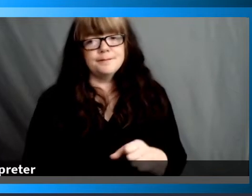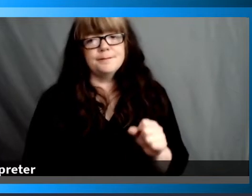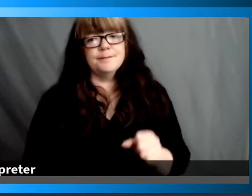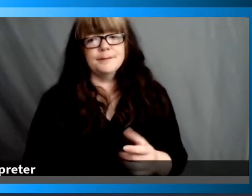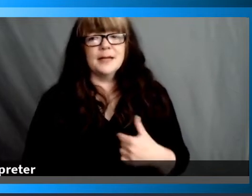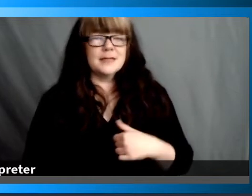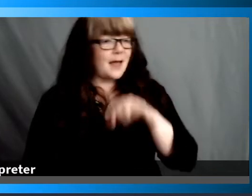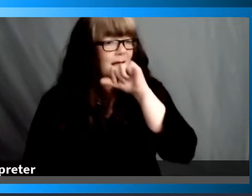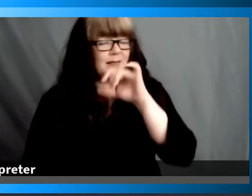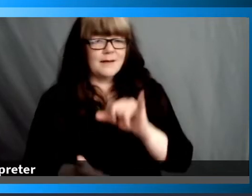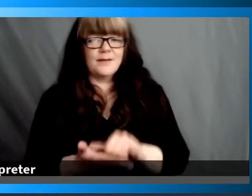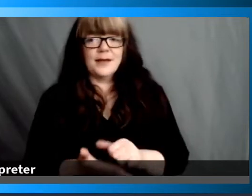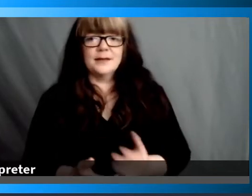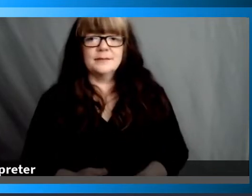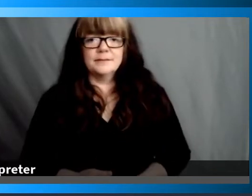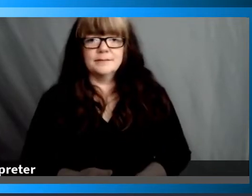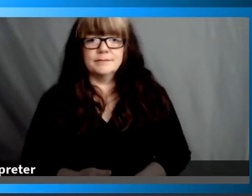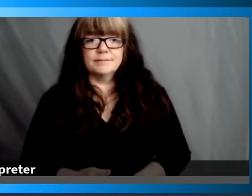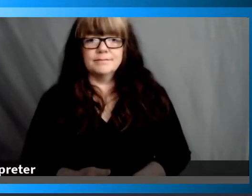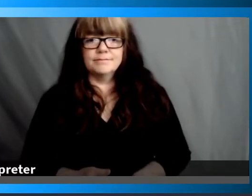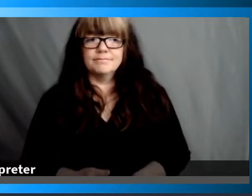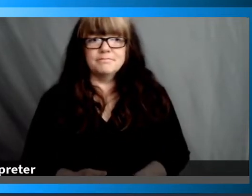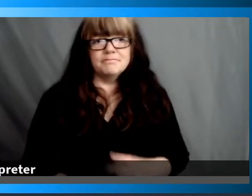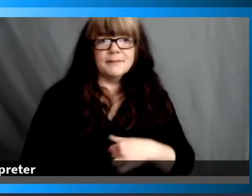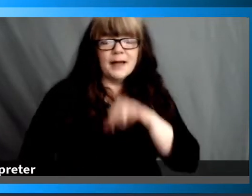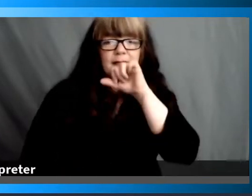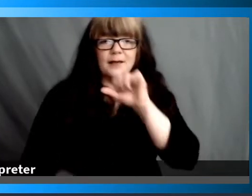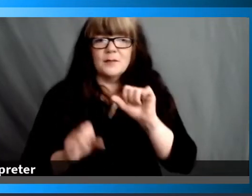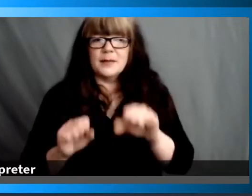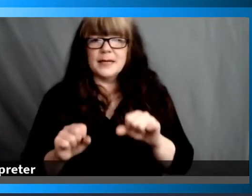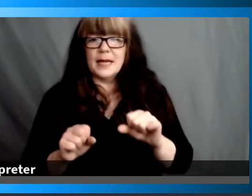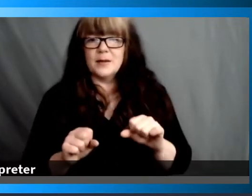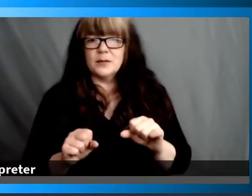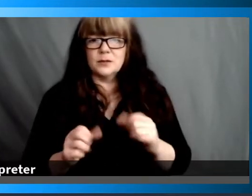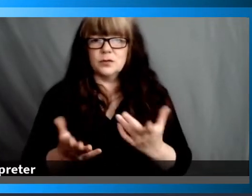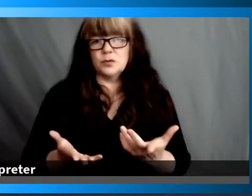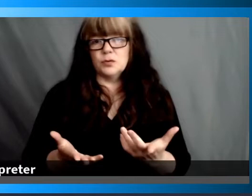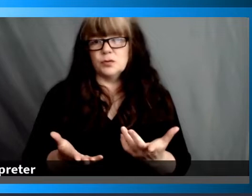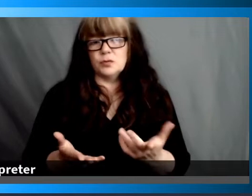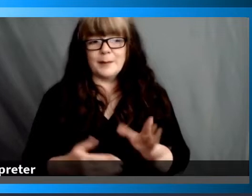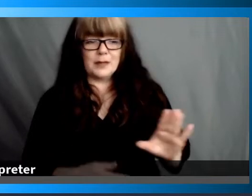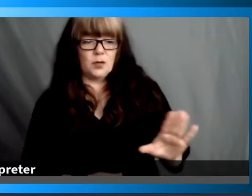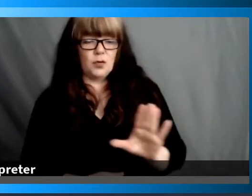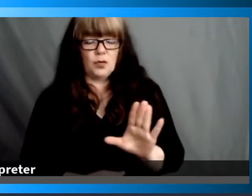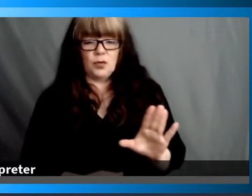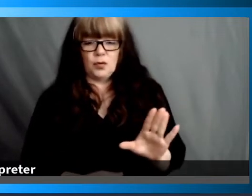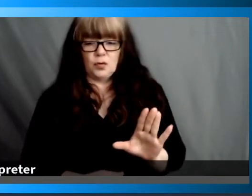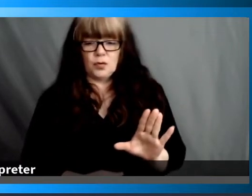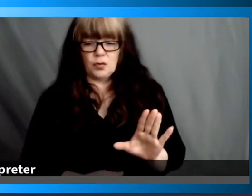I loved it. I loved being able to bring in, and even her being